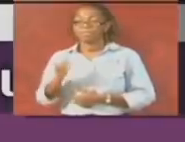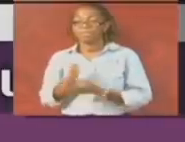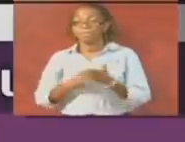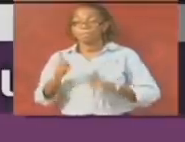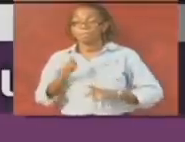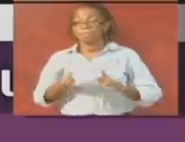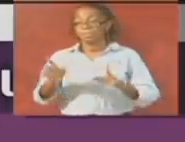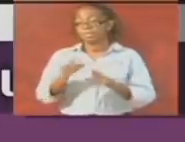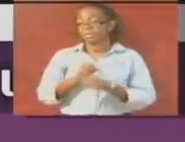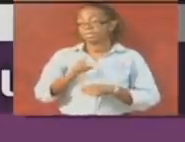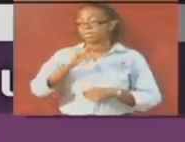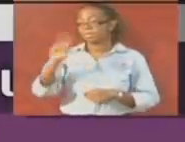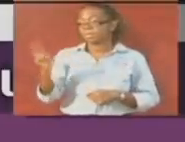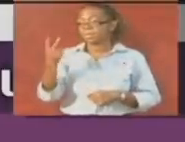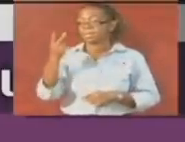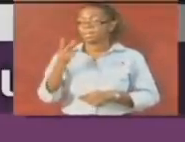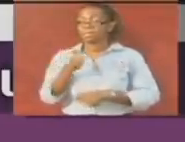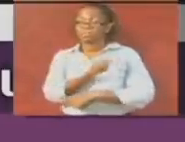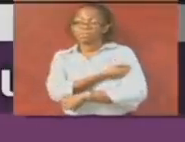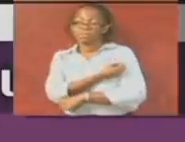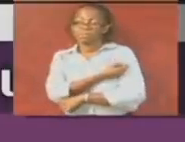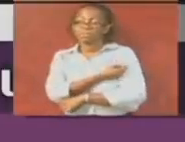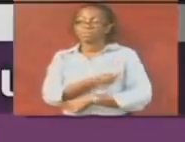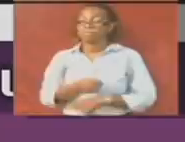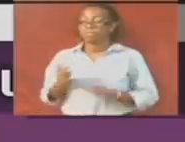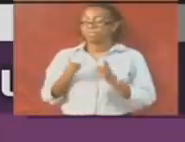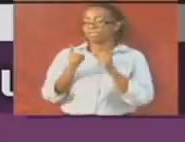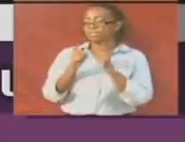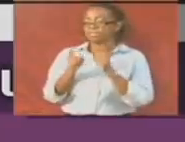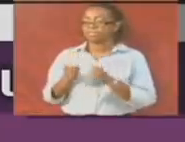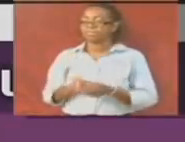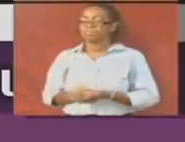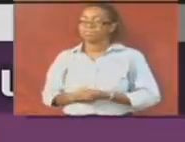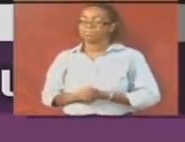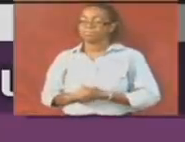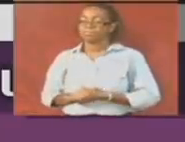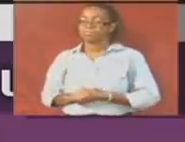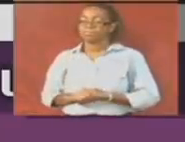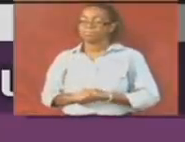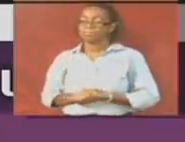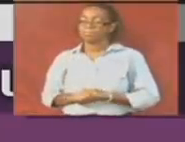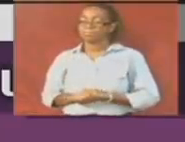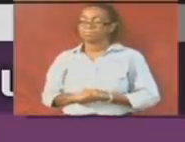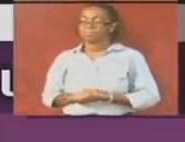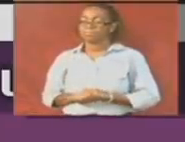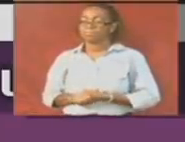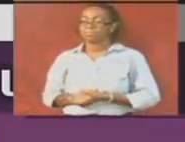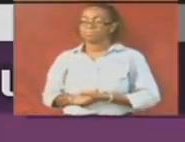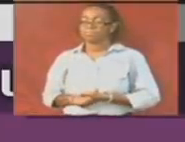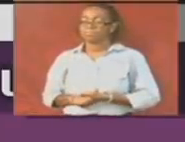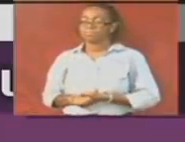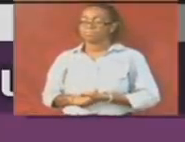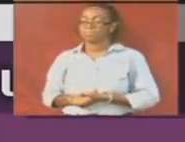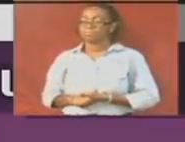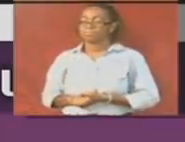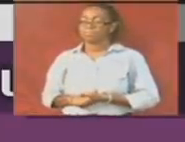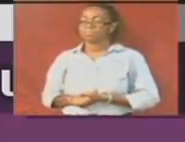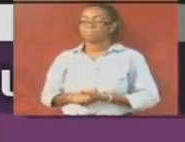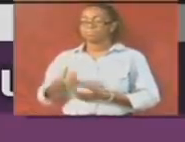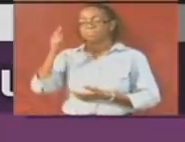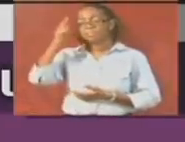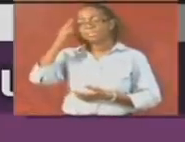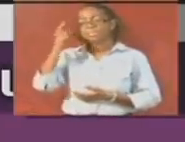later than the 12 weeks. And we know that, for instance, with the AstraZeneca, the efficacy has been shown to increase over the weeks and prevent hospitalization.